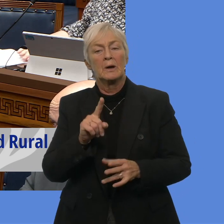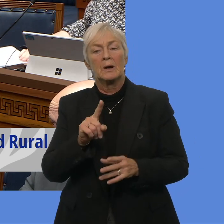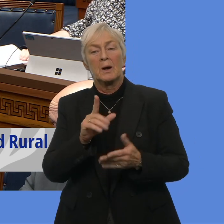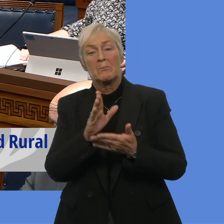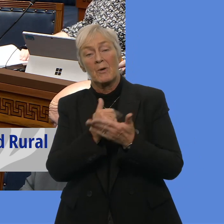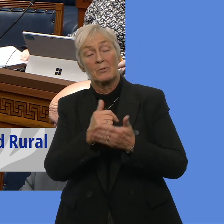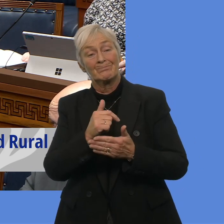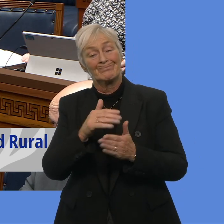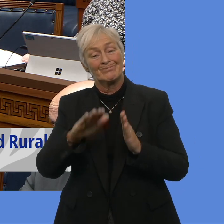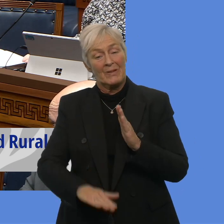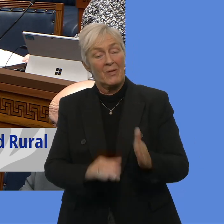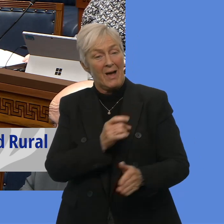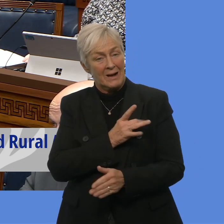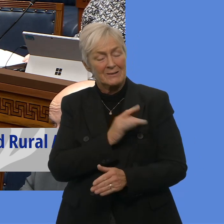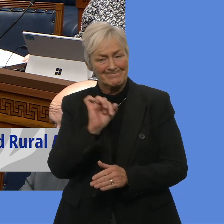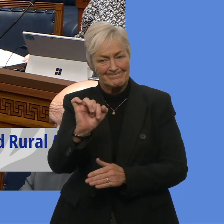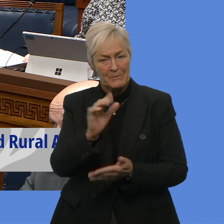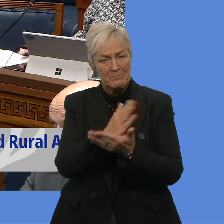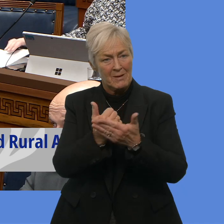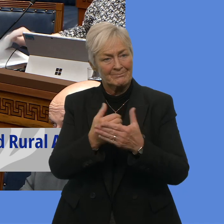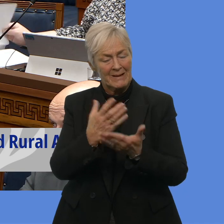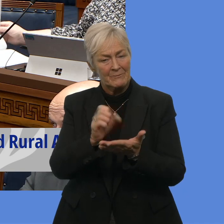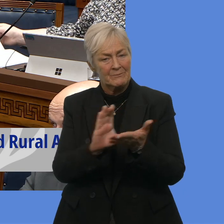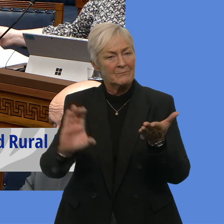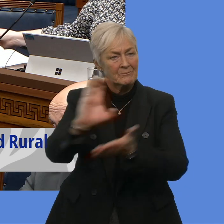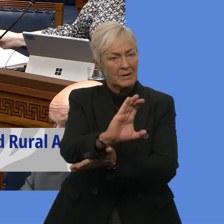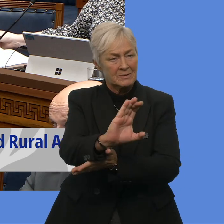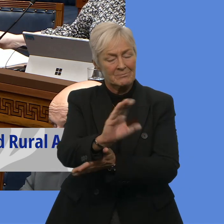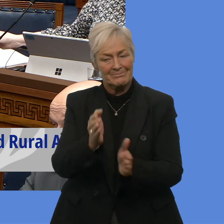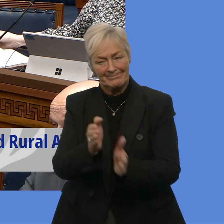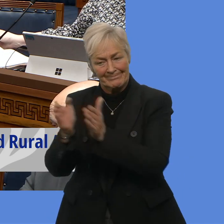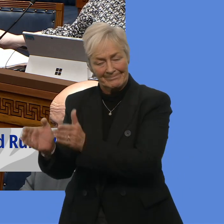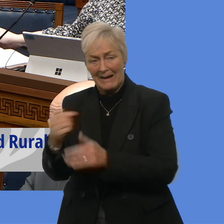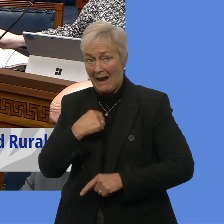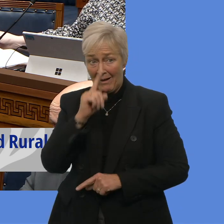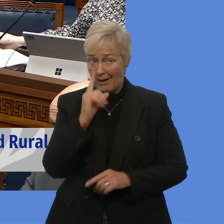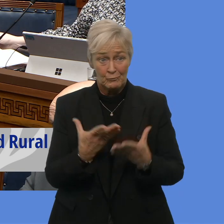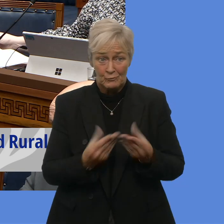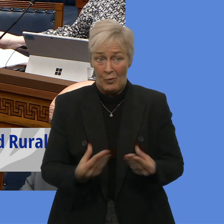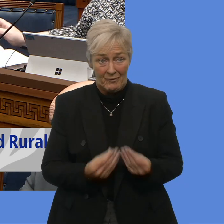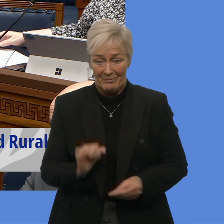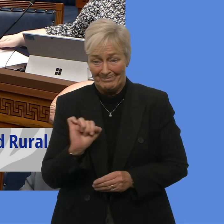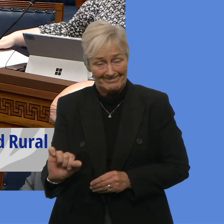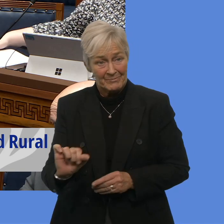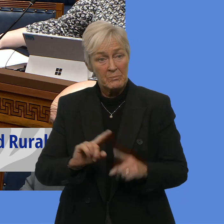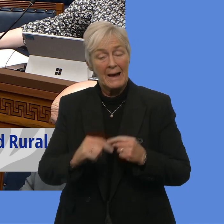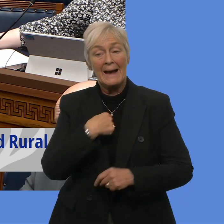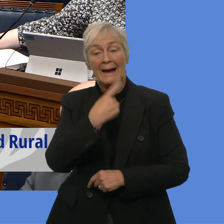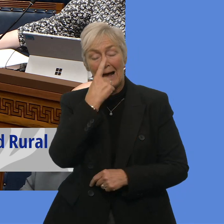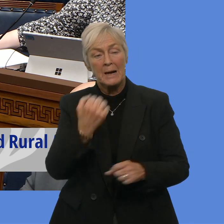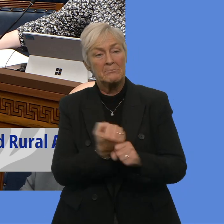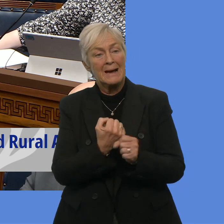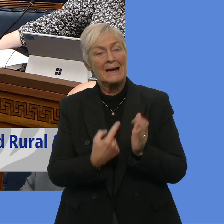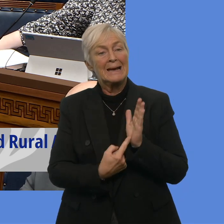Common Agricultural Policy still applies and there is funding set aside for this. I can't resolve that. But what I can do is make a case for